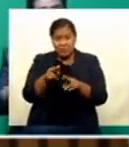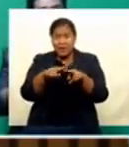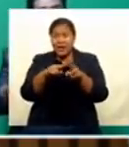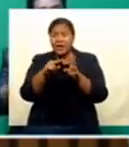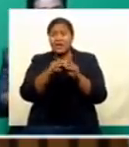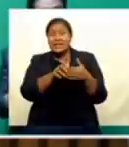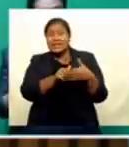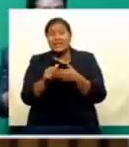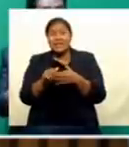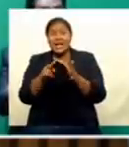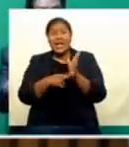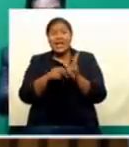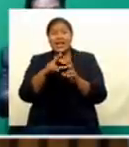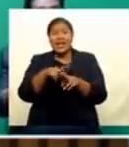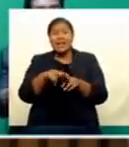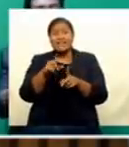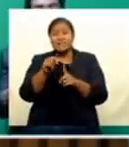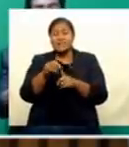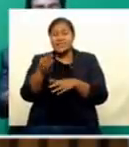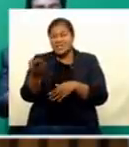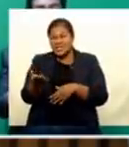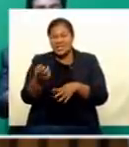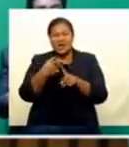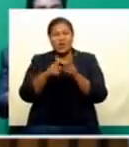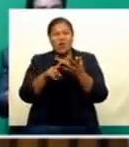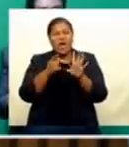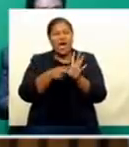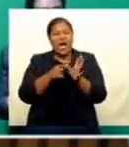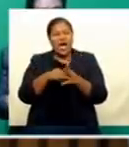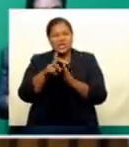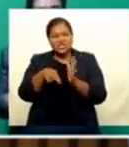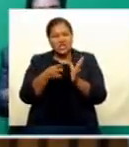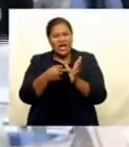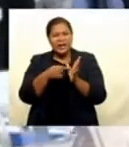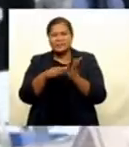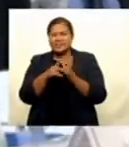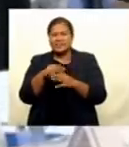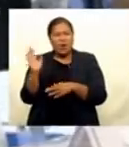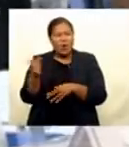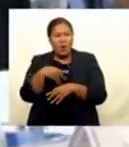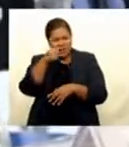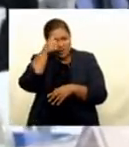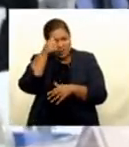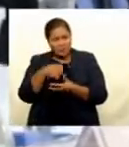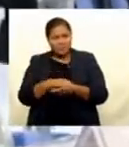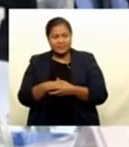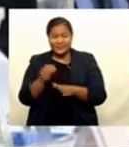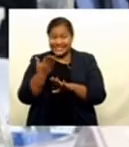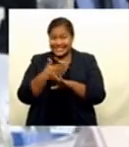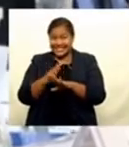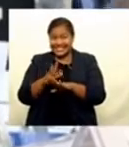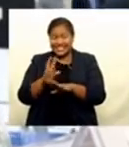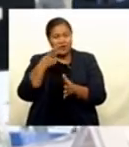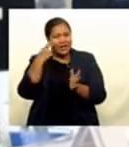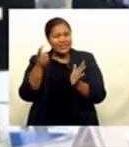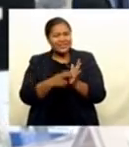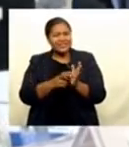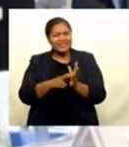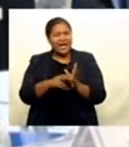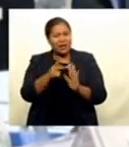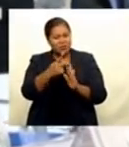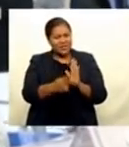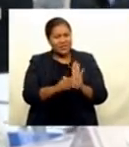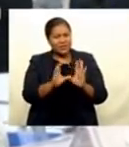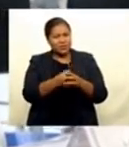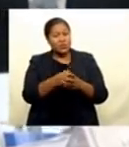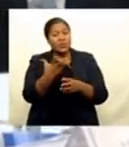A.D. Patel, Siddiq Koya, James Madwan, all argued for. Newly registered political parties will have